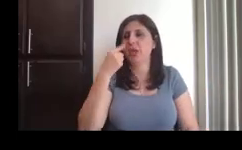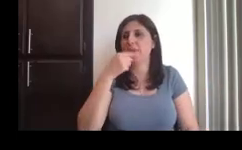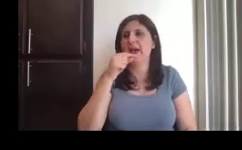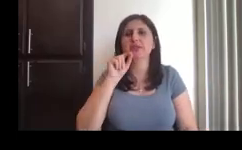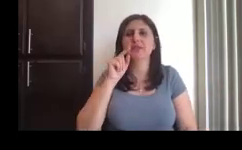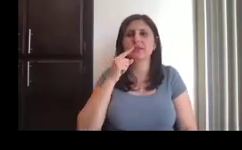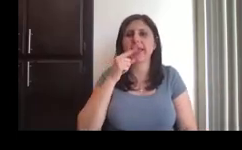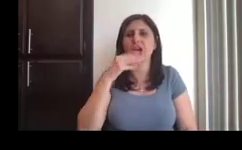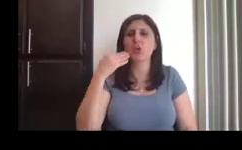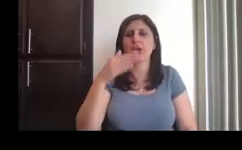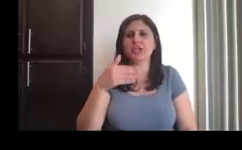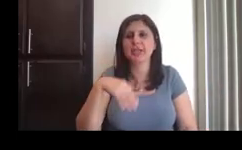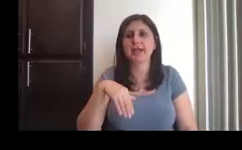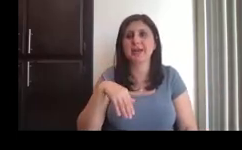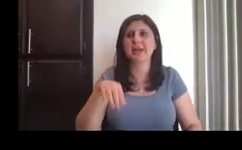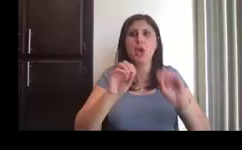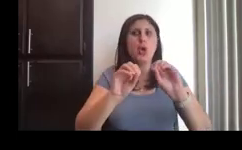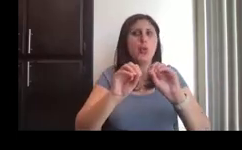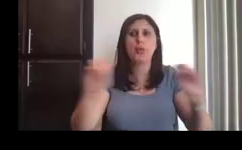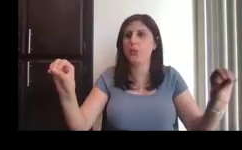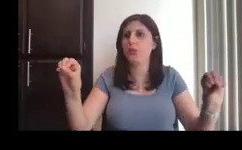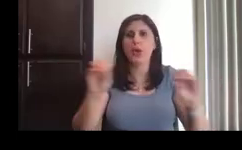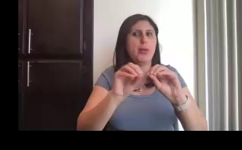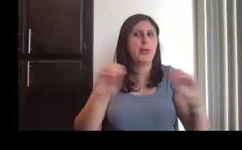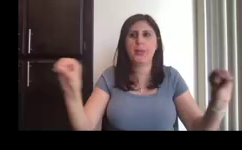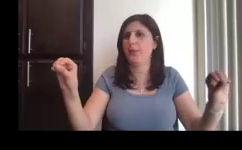You kind of blow out air while you're signing none.